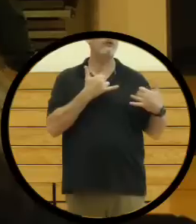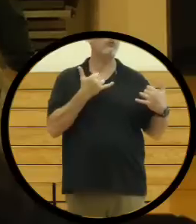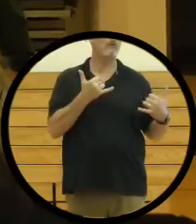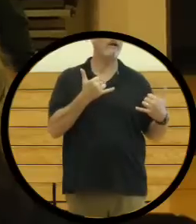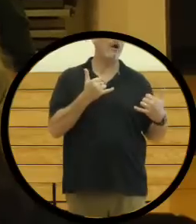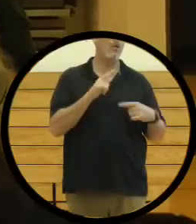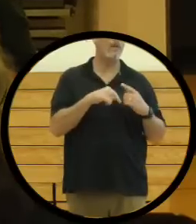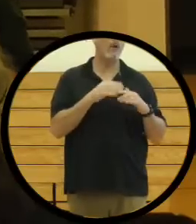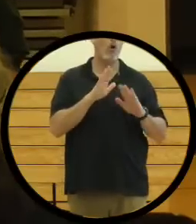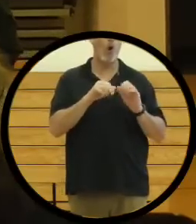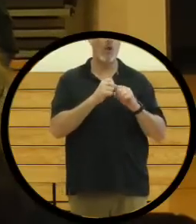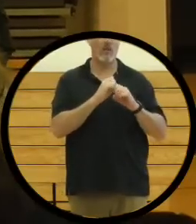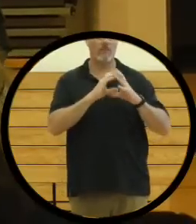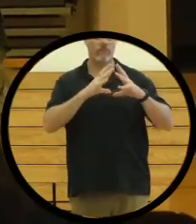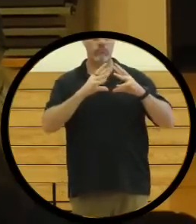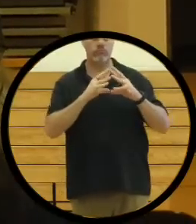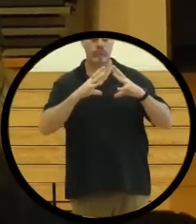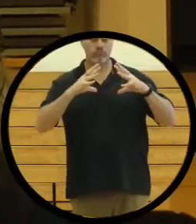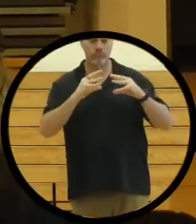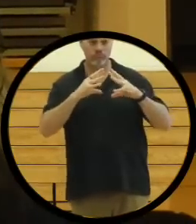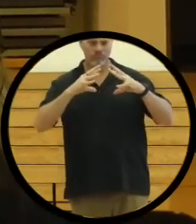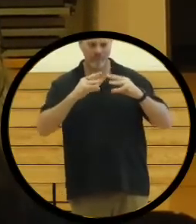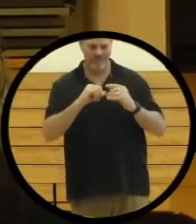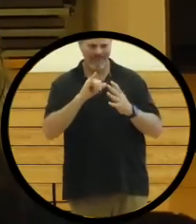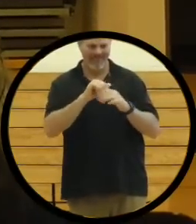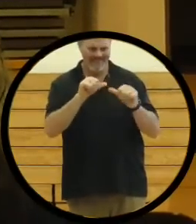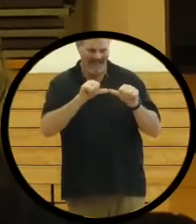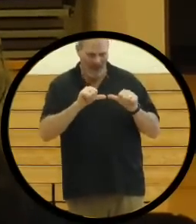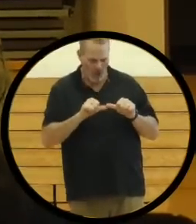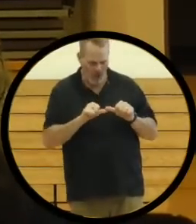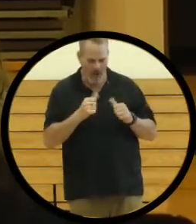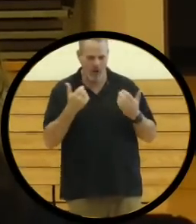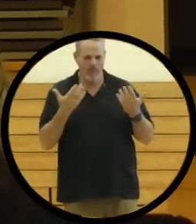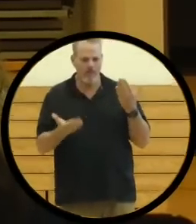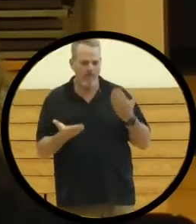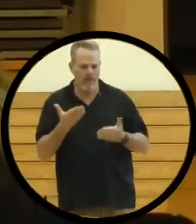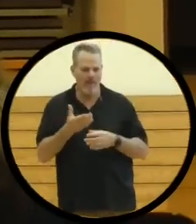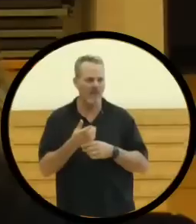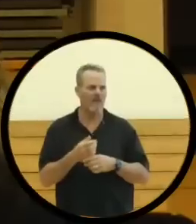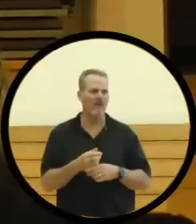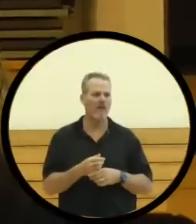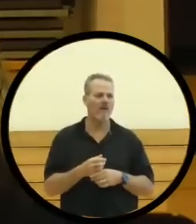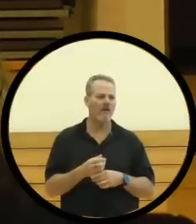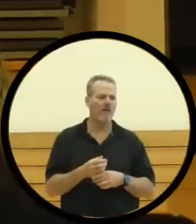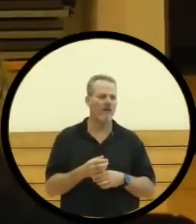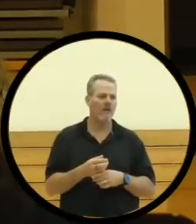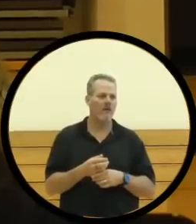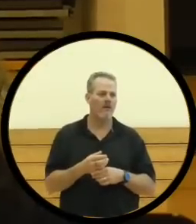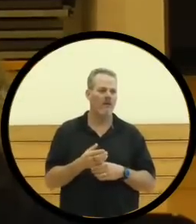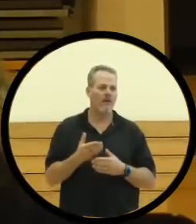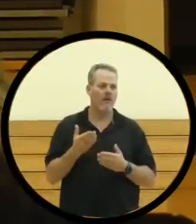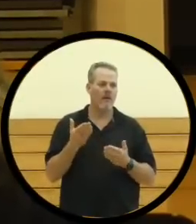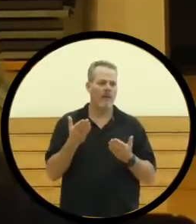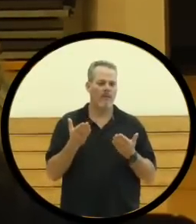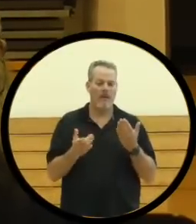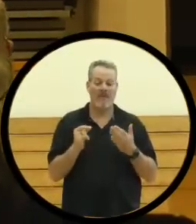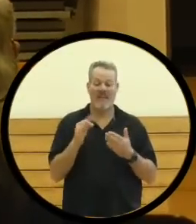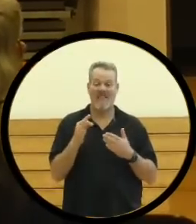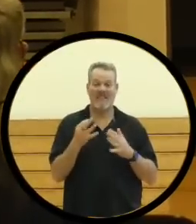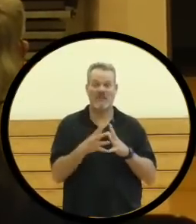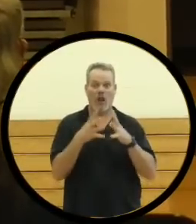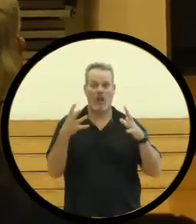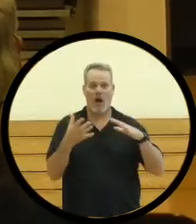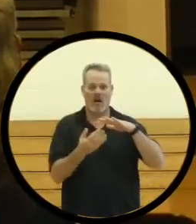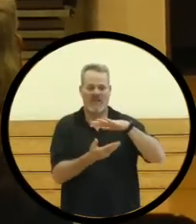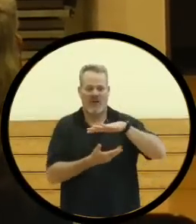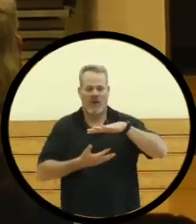the swarming and activity in this vicinity could possibly, if there's a lot of magma underneath,